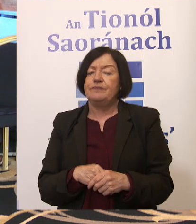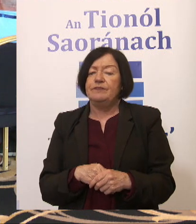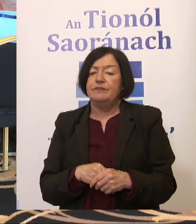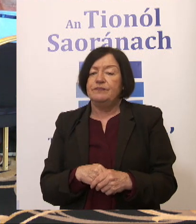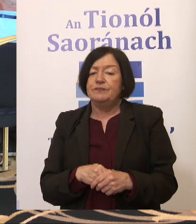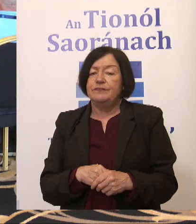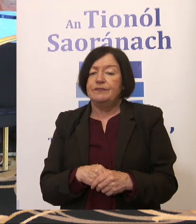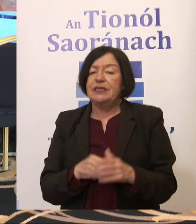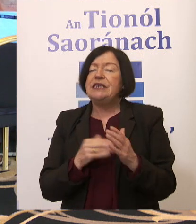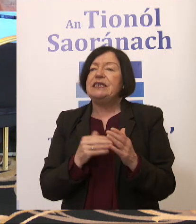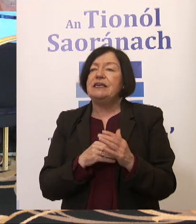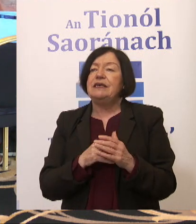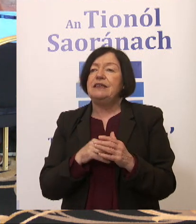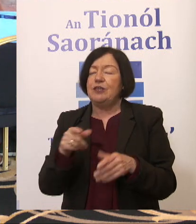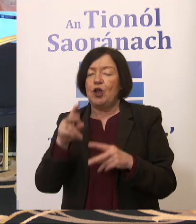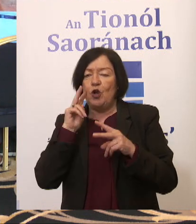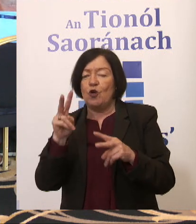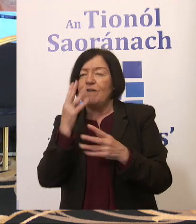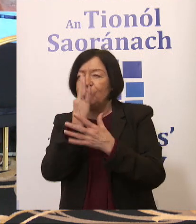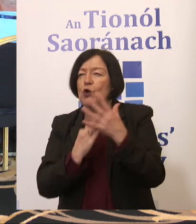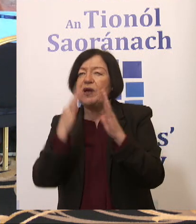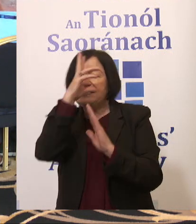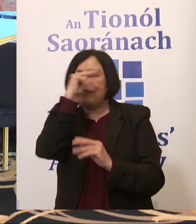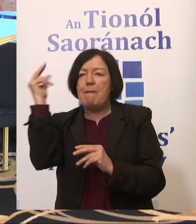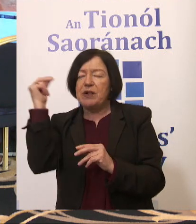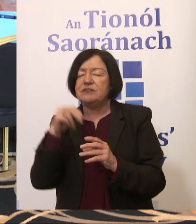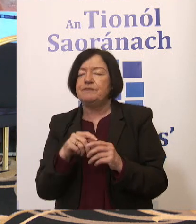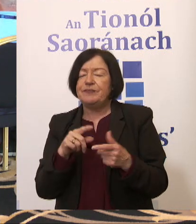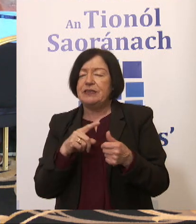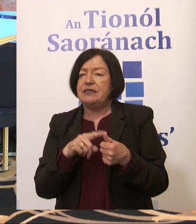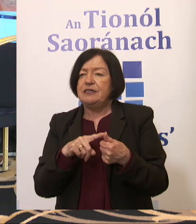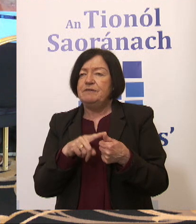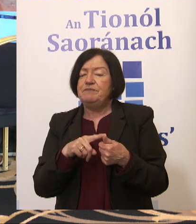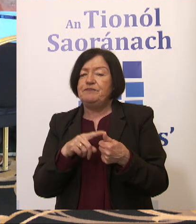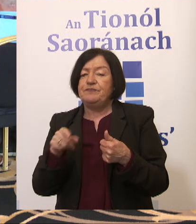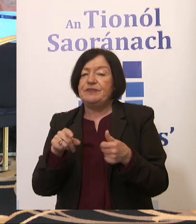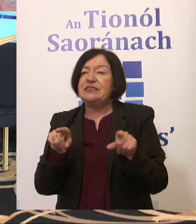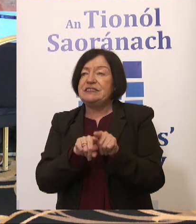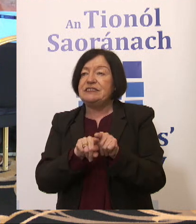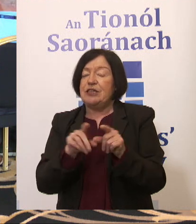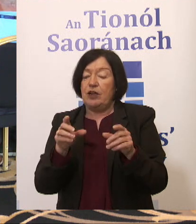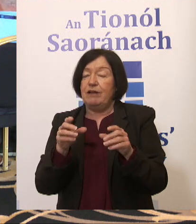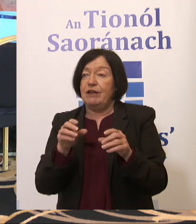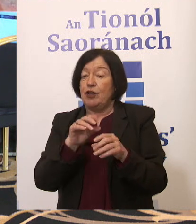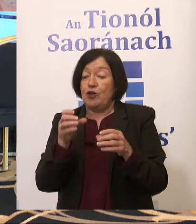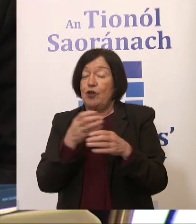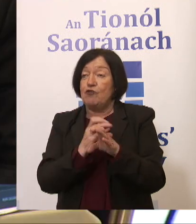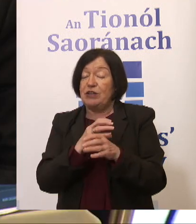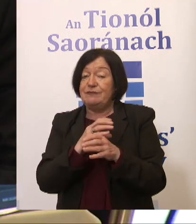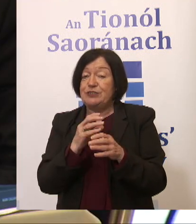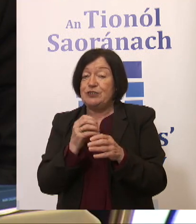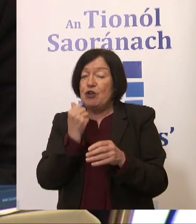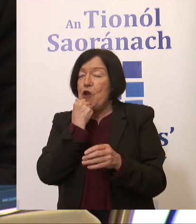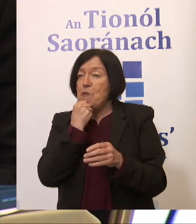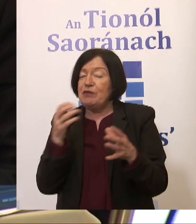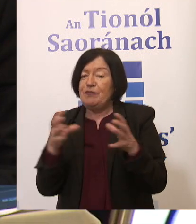Yeah, could look at a couple of examples. Again, at similar sized states. So you could look at, particularly, I